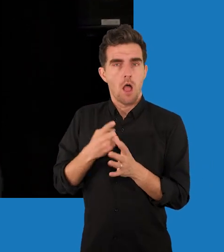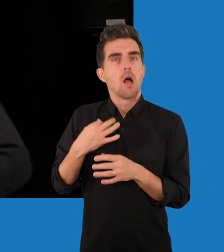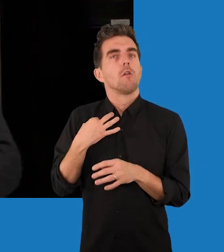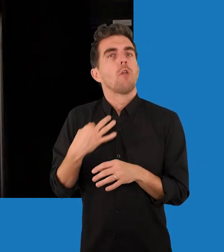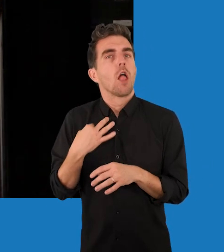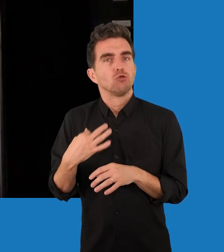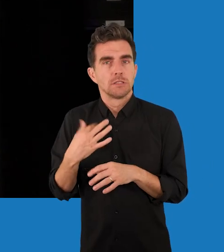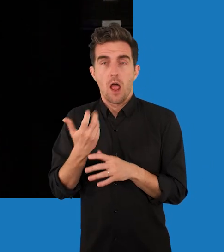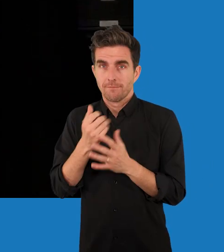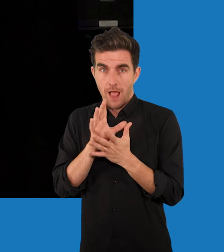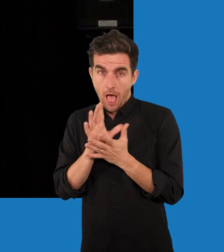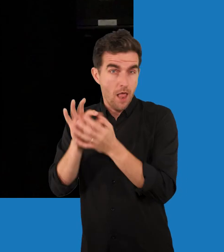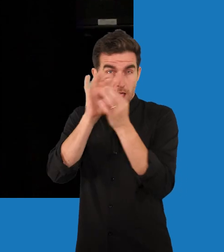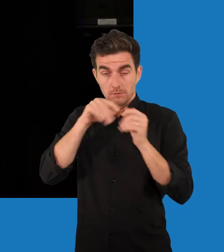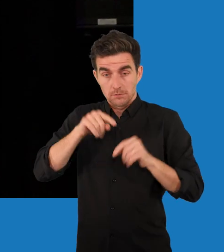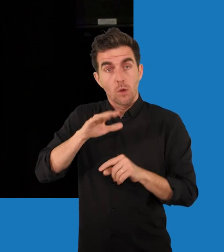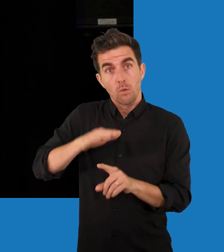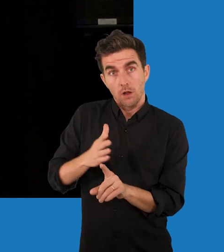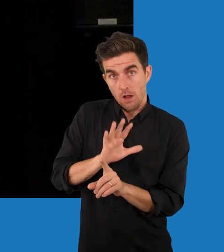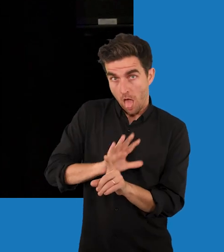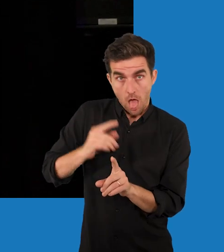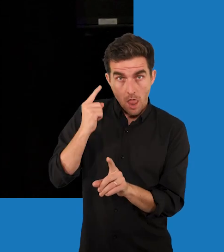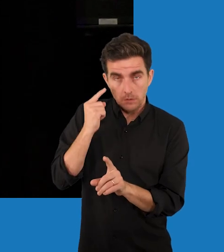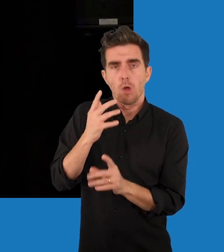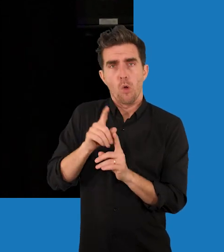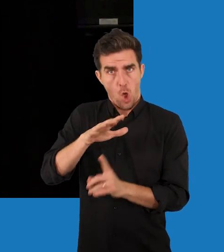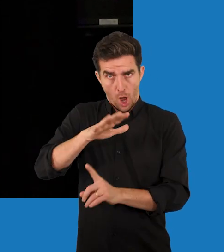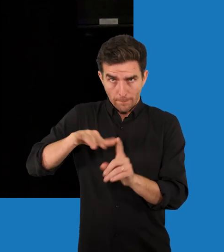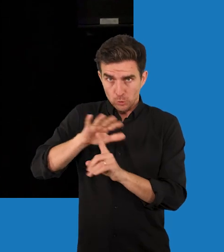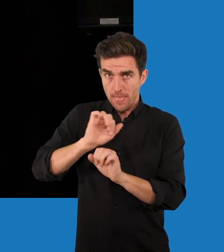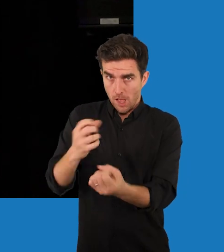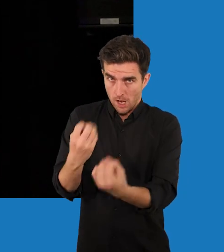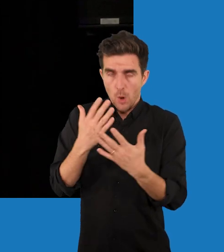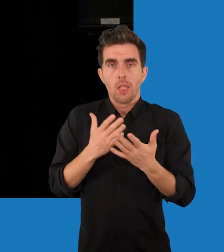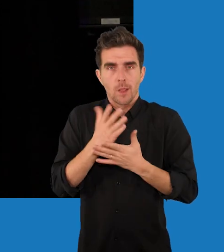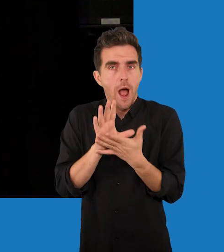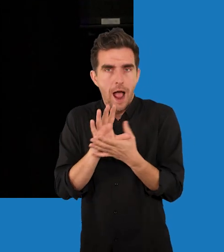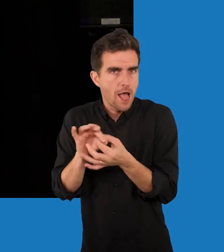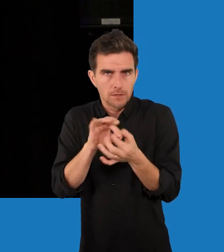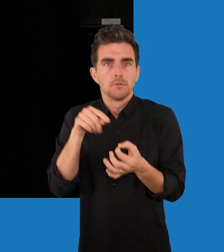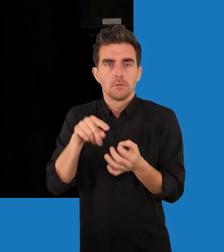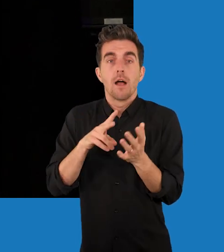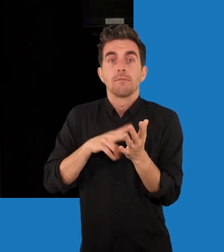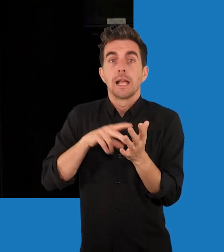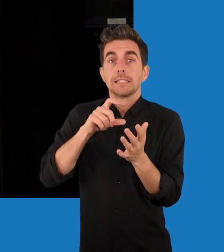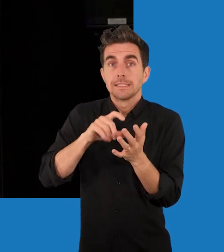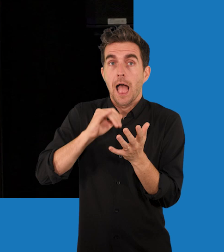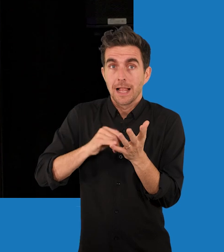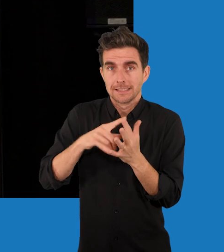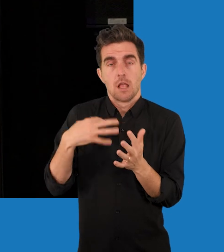voluntary sector, we have an alliance across South West London, but also we have community voice in the form of an